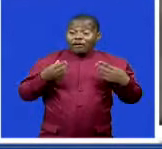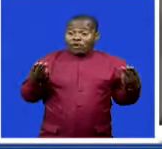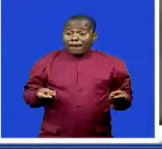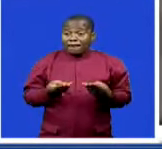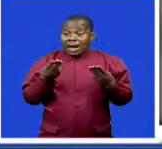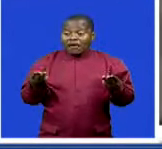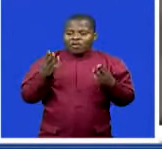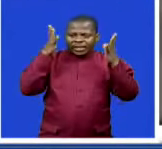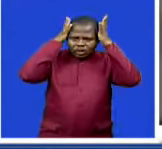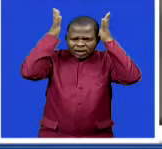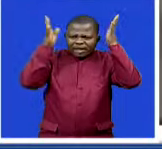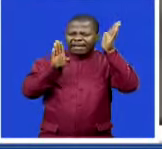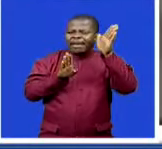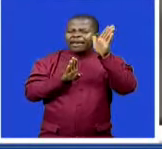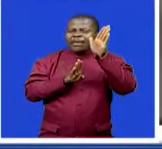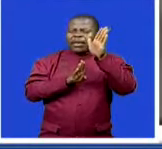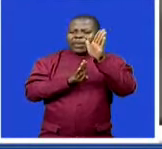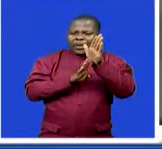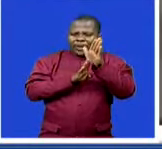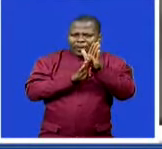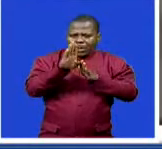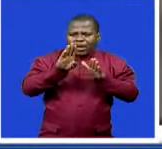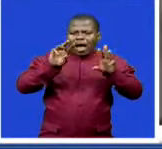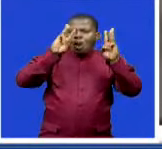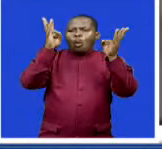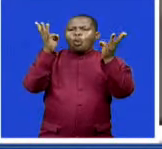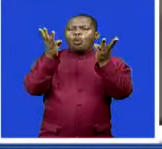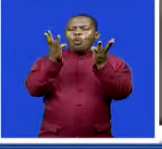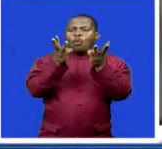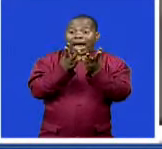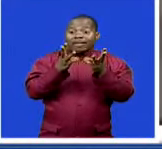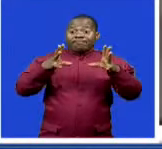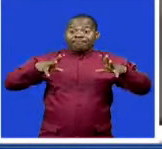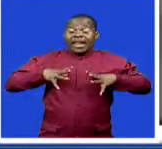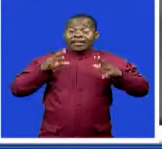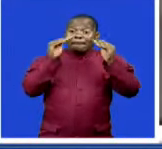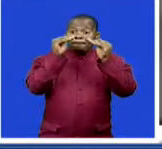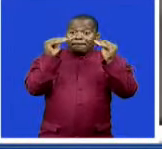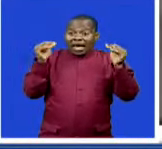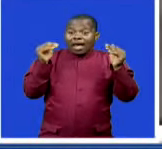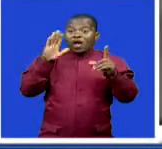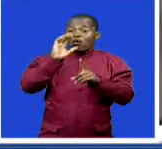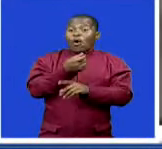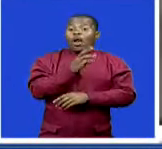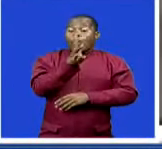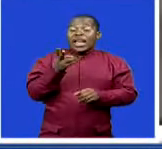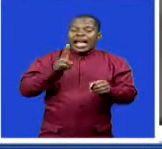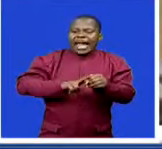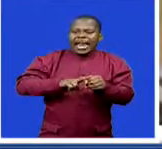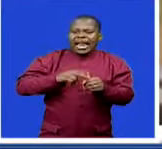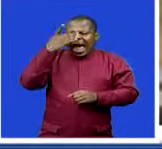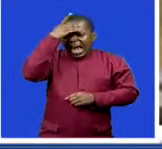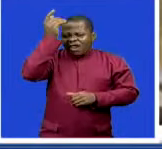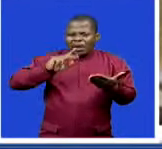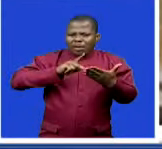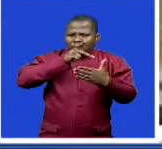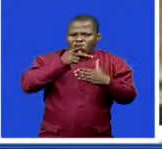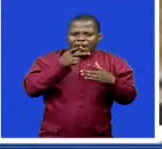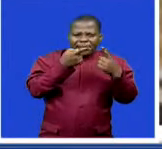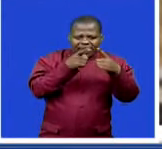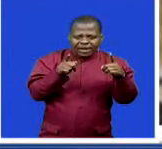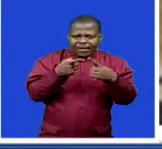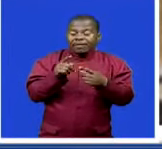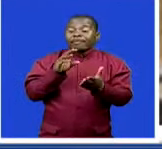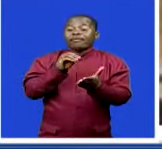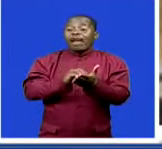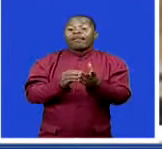ithuthuke eMaswati onke kutsathuthuke uhulumende ubeke tinhlelo letehlukahlukene ukuthi lokho kwendeke. The government